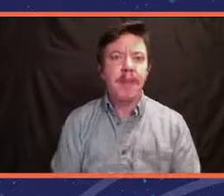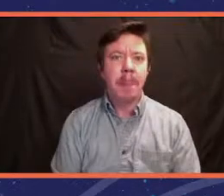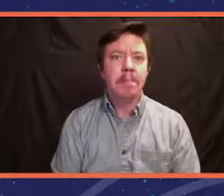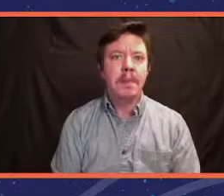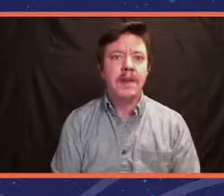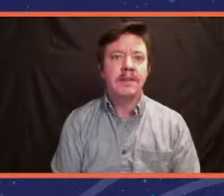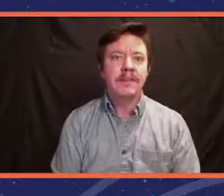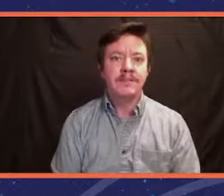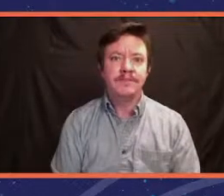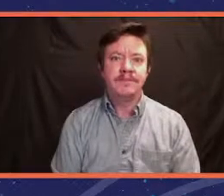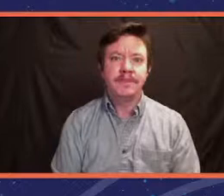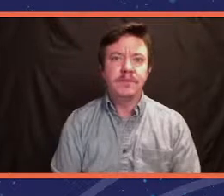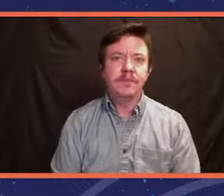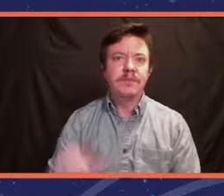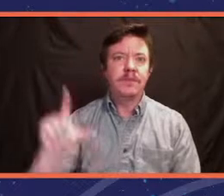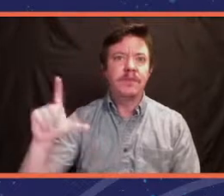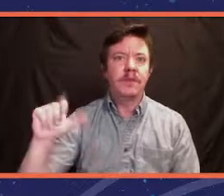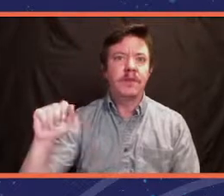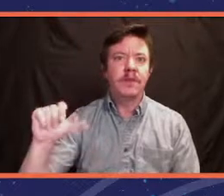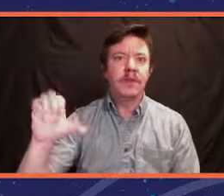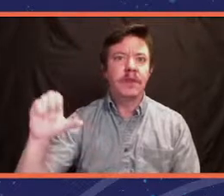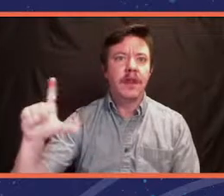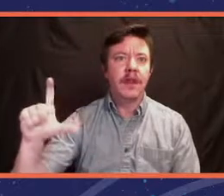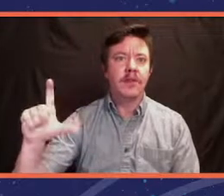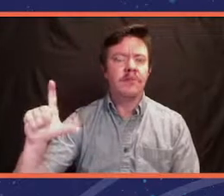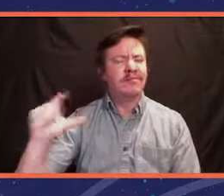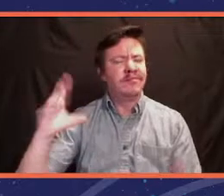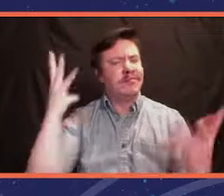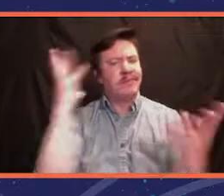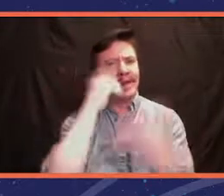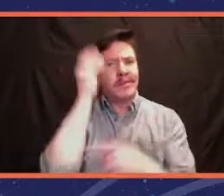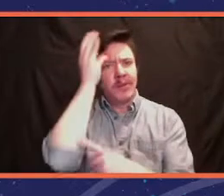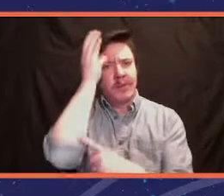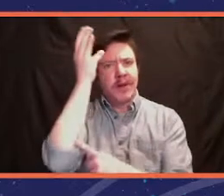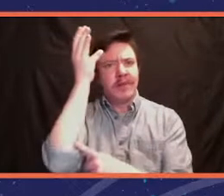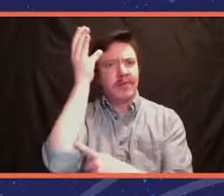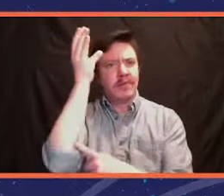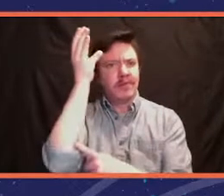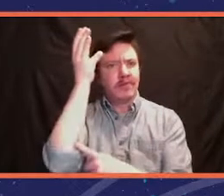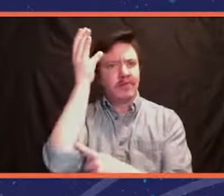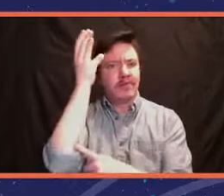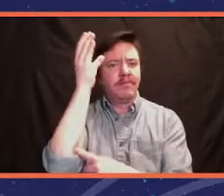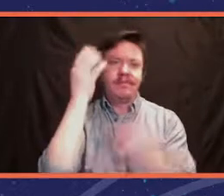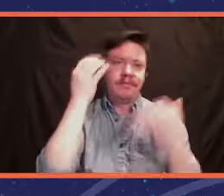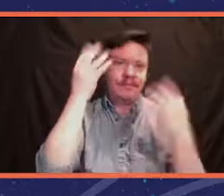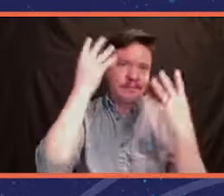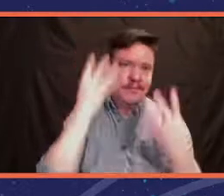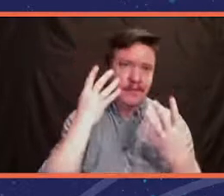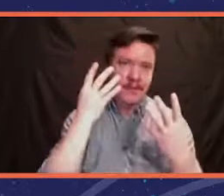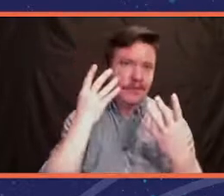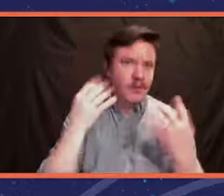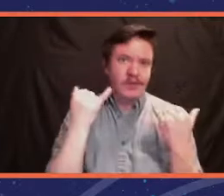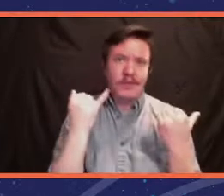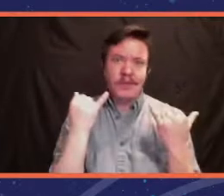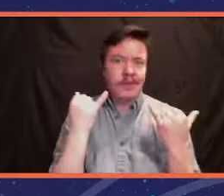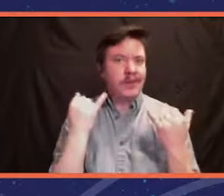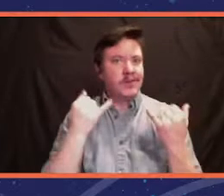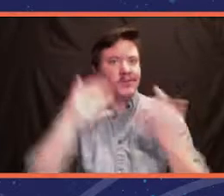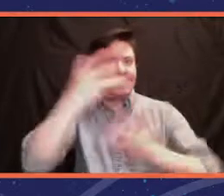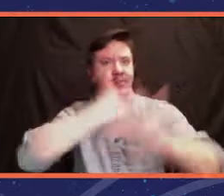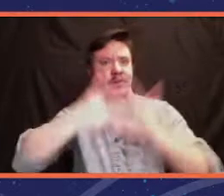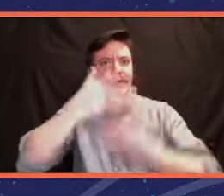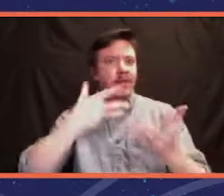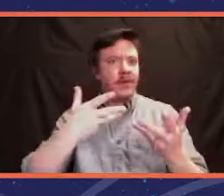What a beautiful concept that unfortunately in this current society is just like our basic needs, just